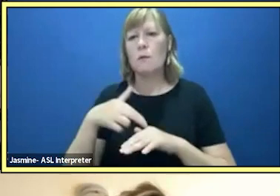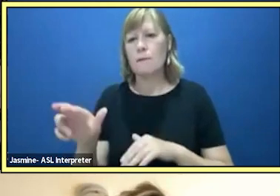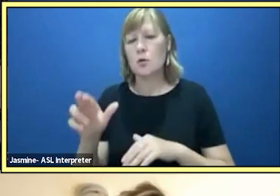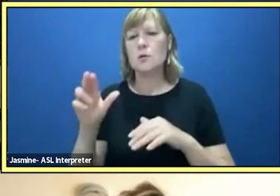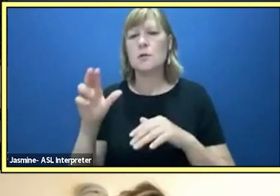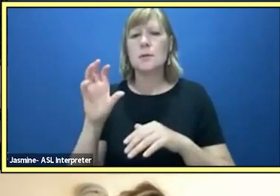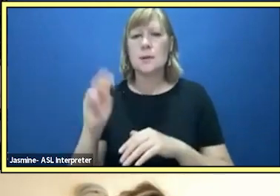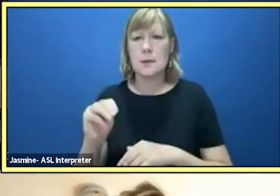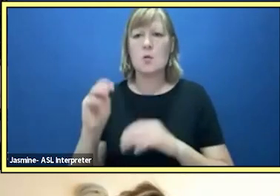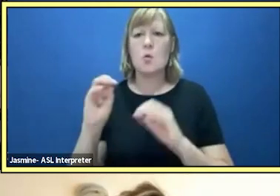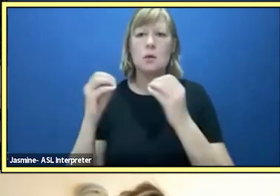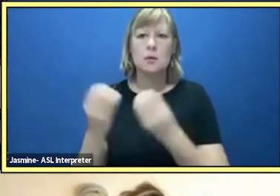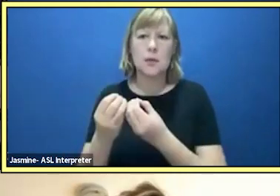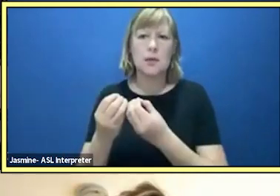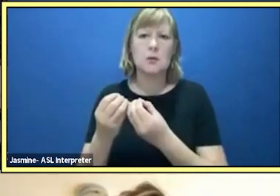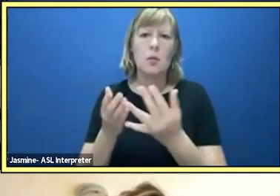WellSky, which is a new